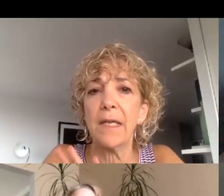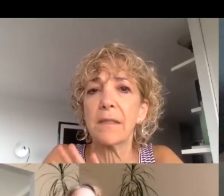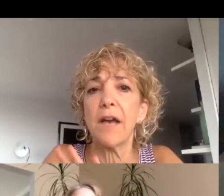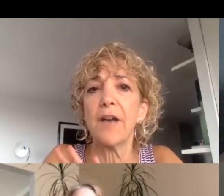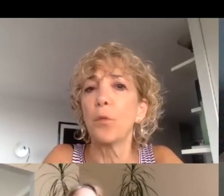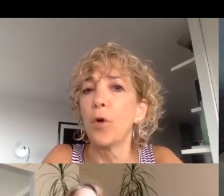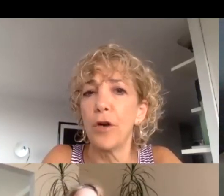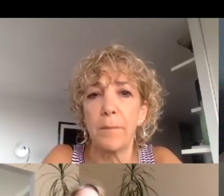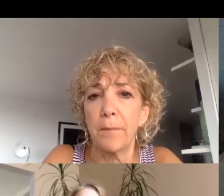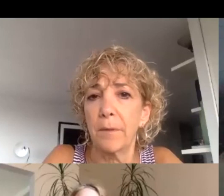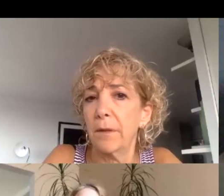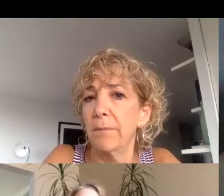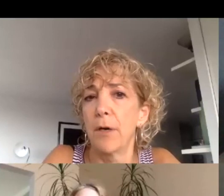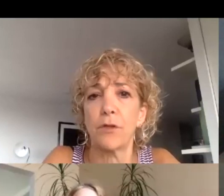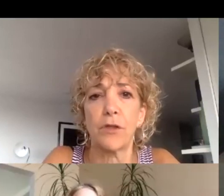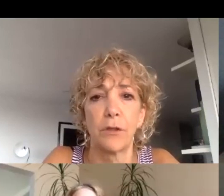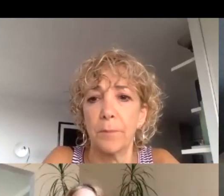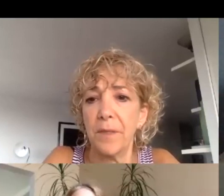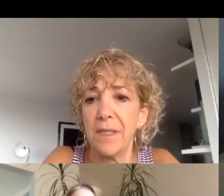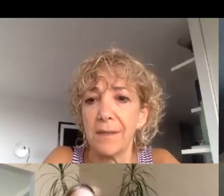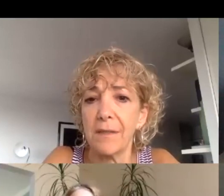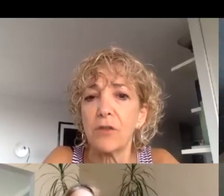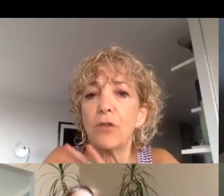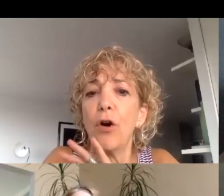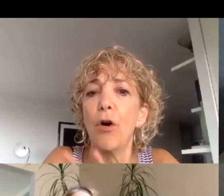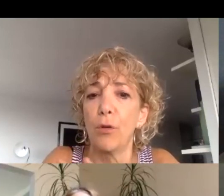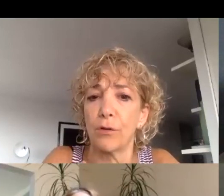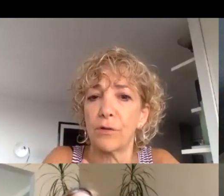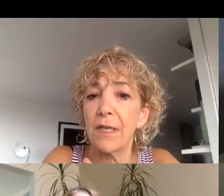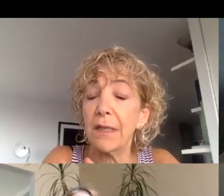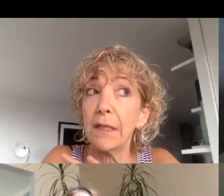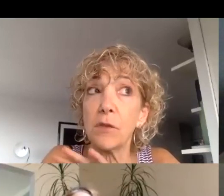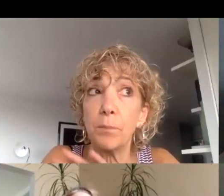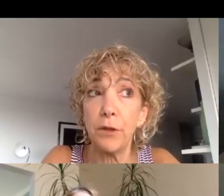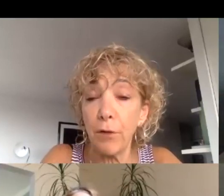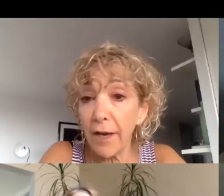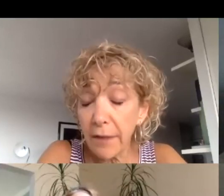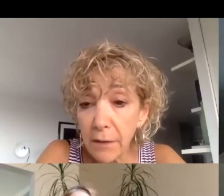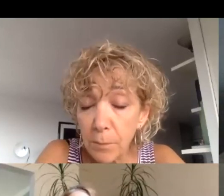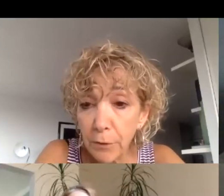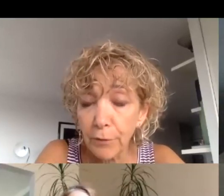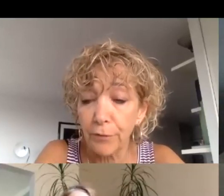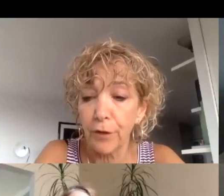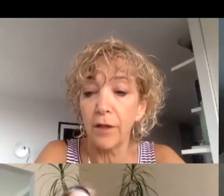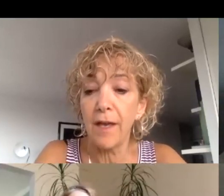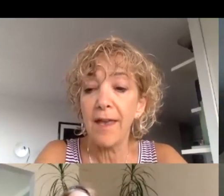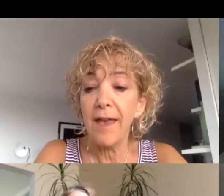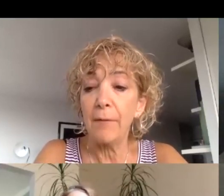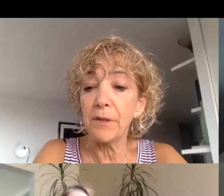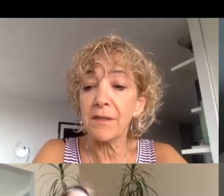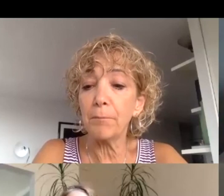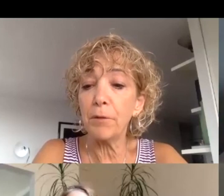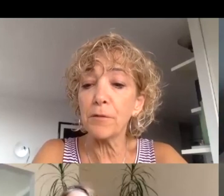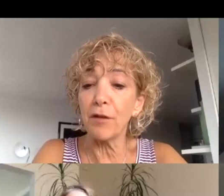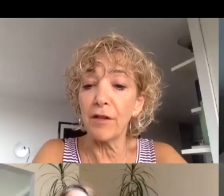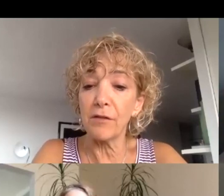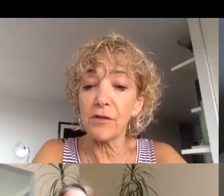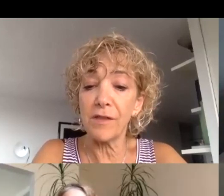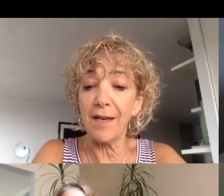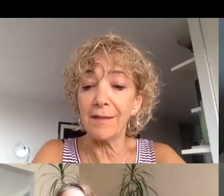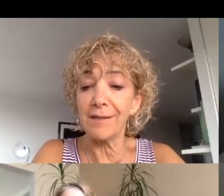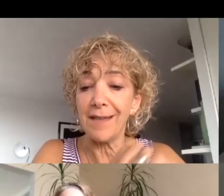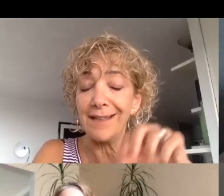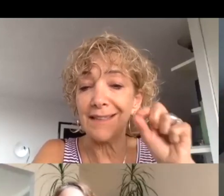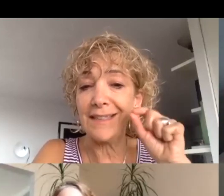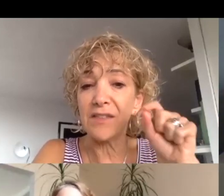warm, emotional piece. It's cold. I think it's beautiful. And what some people don't understand is that it is